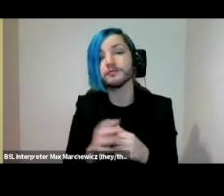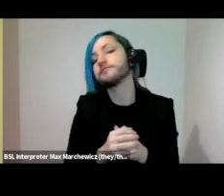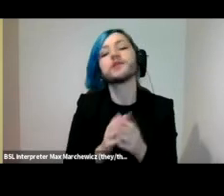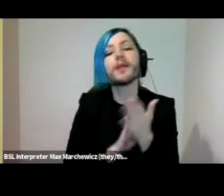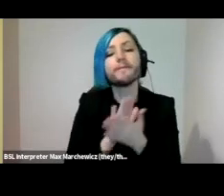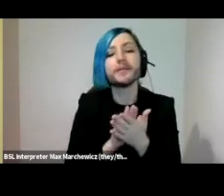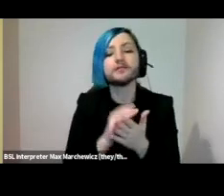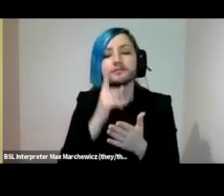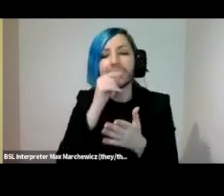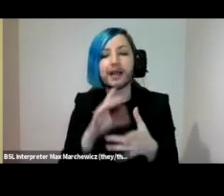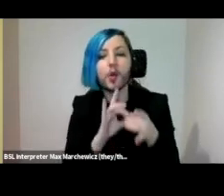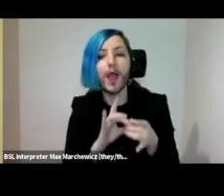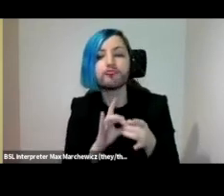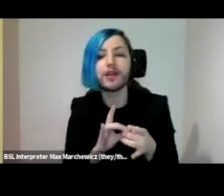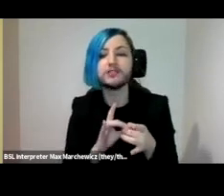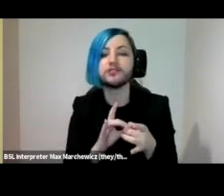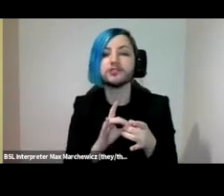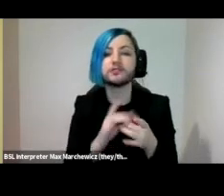actually working closely together.